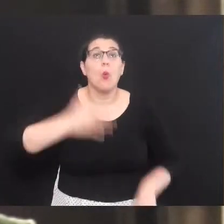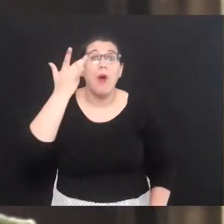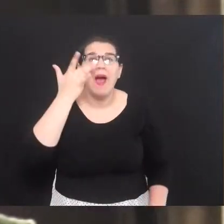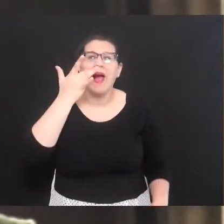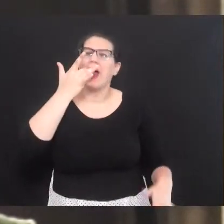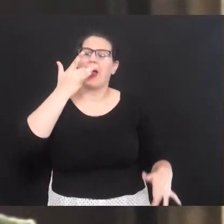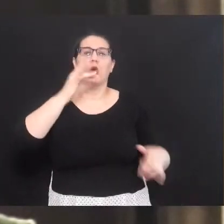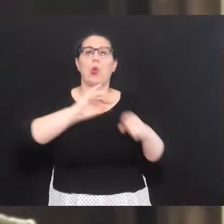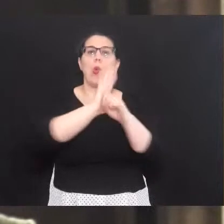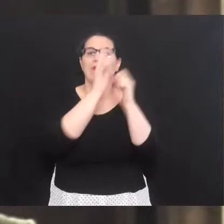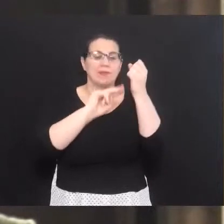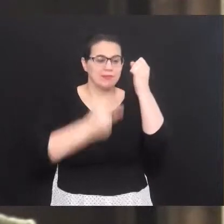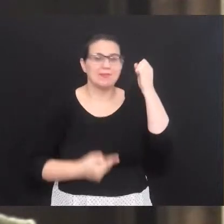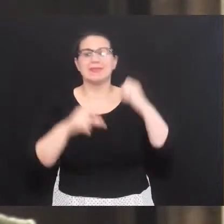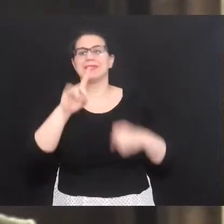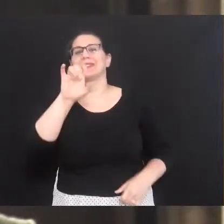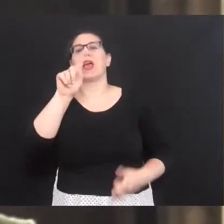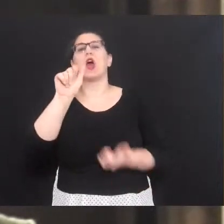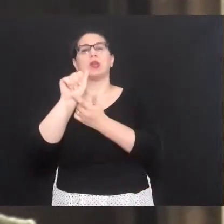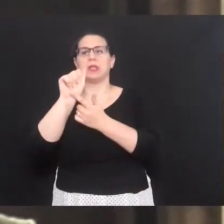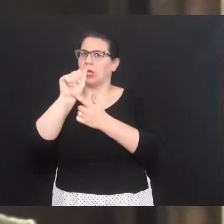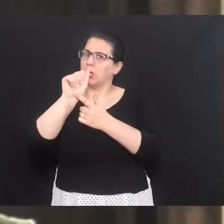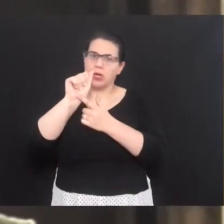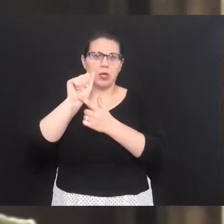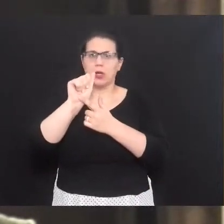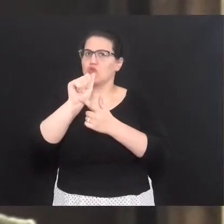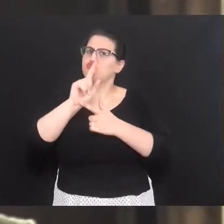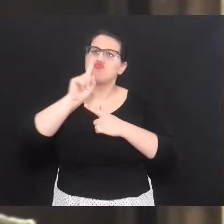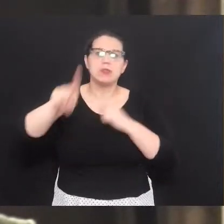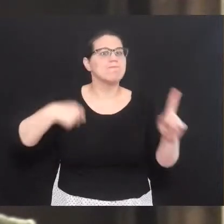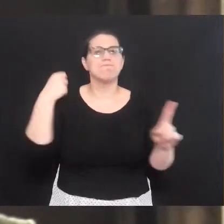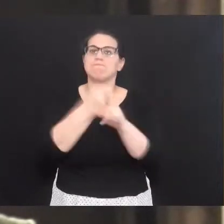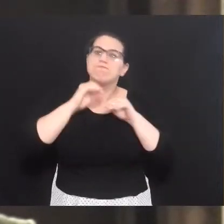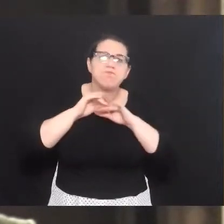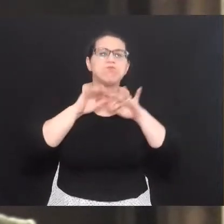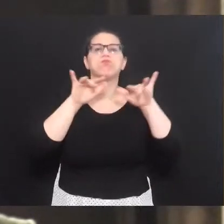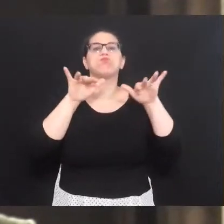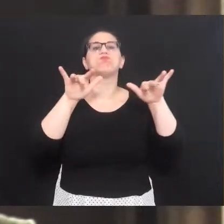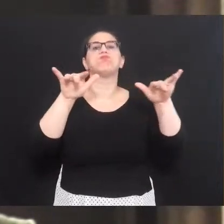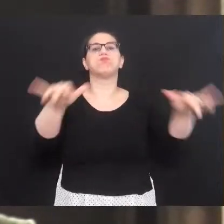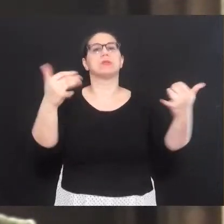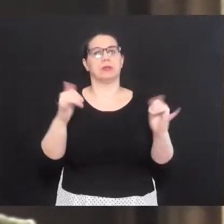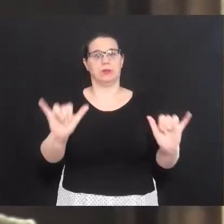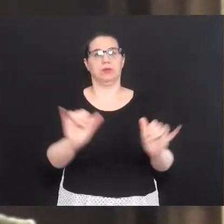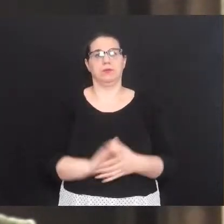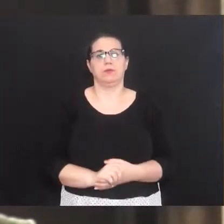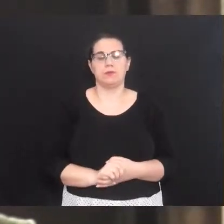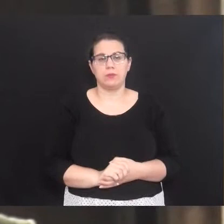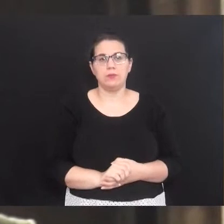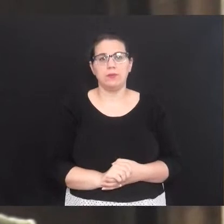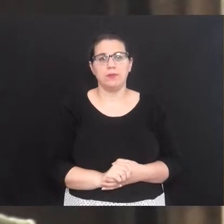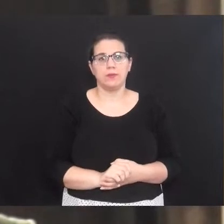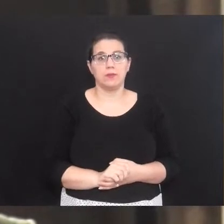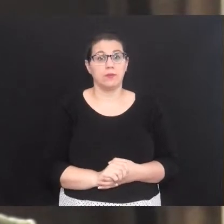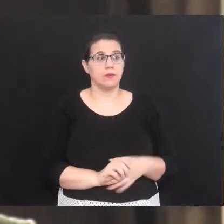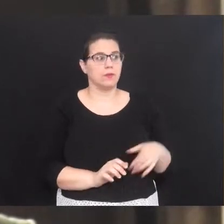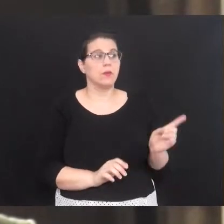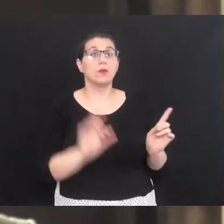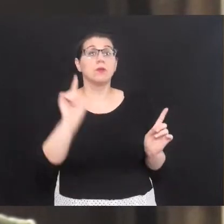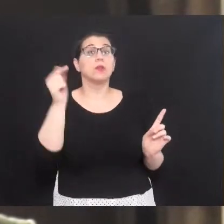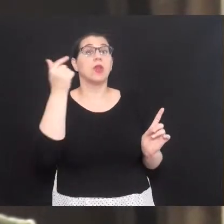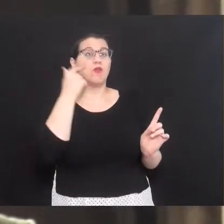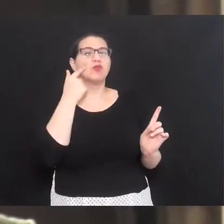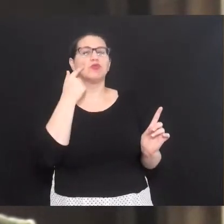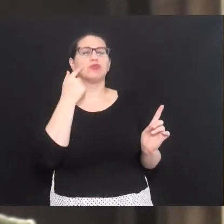Delta variant. The governor talked about the impact of natural immunity in